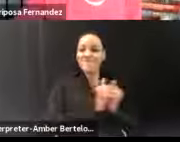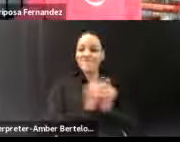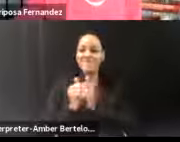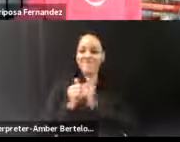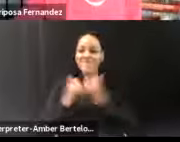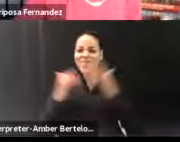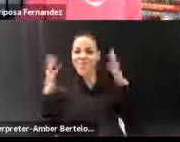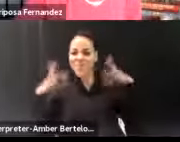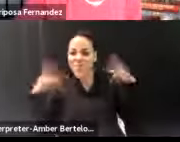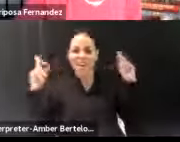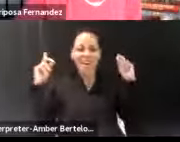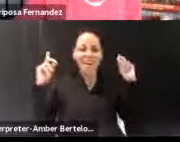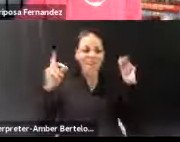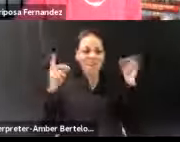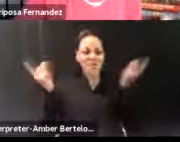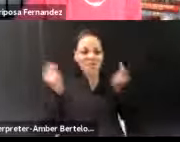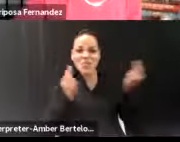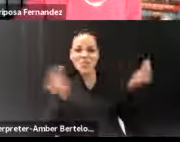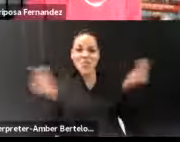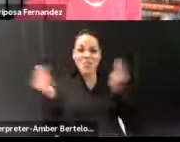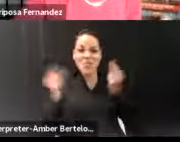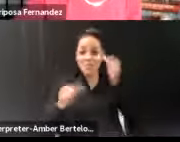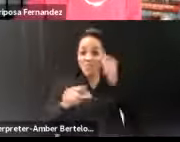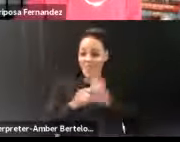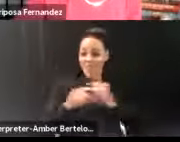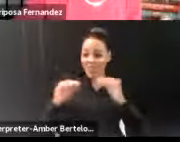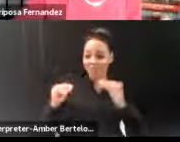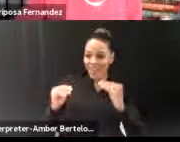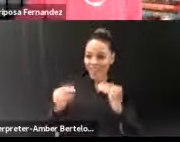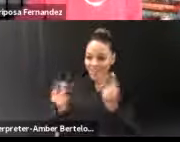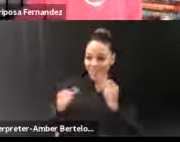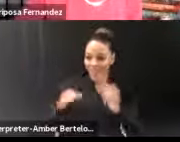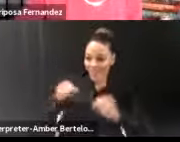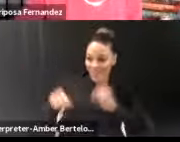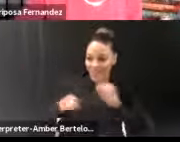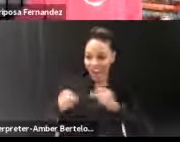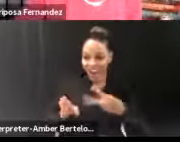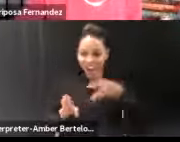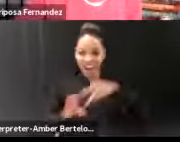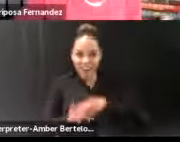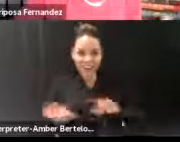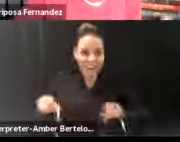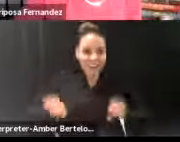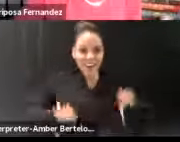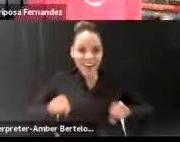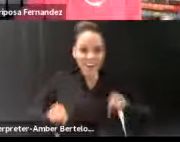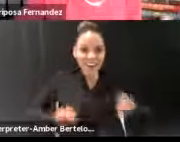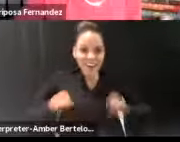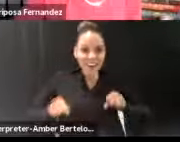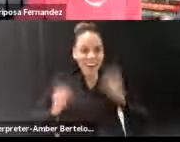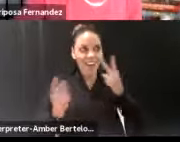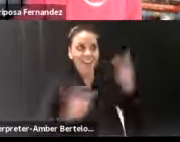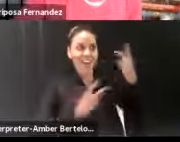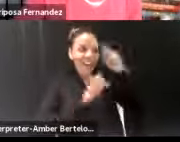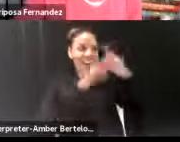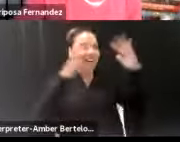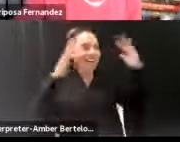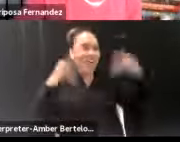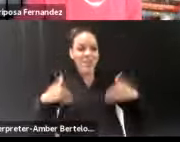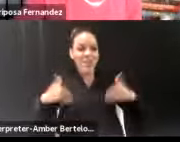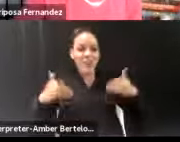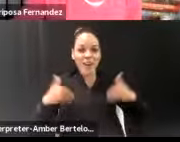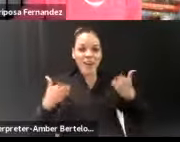and played hopscotch when my brother taught us how to ride a bike in the stomping grounds reveling of our youth, dreaming in the